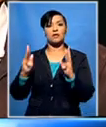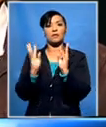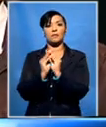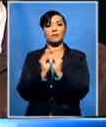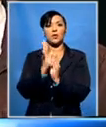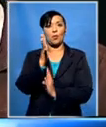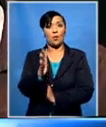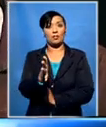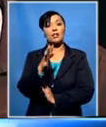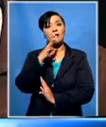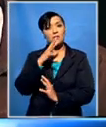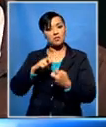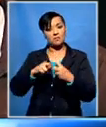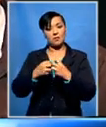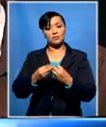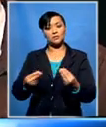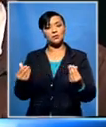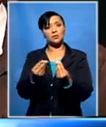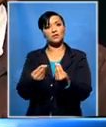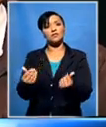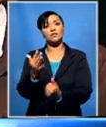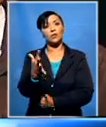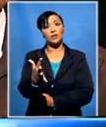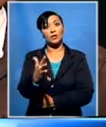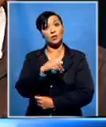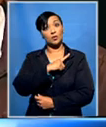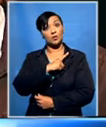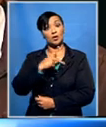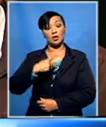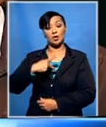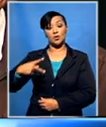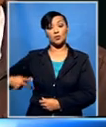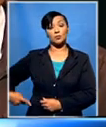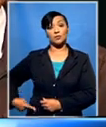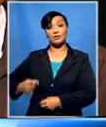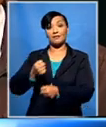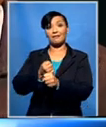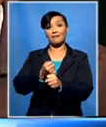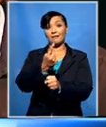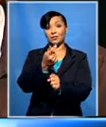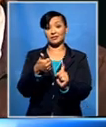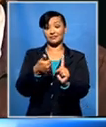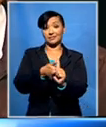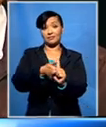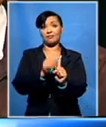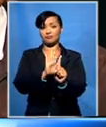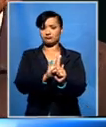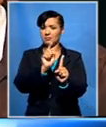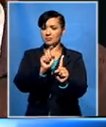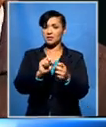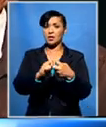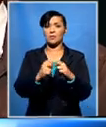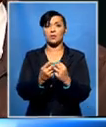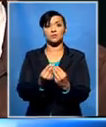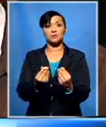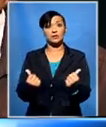of the issues will be resolved with the Premier, because as the Premier of Gauteng, he has to take care of our problems.